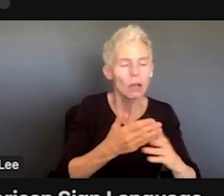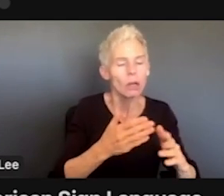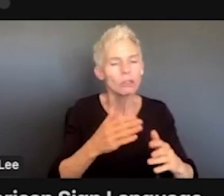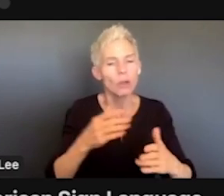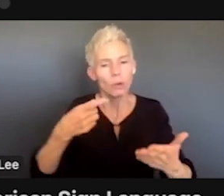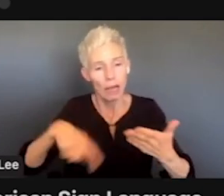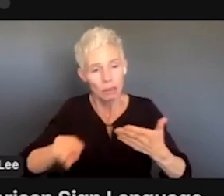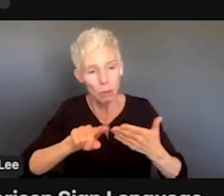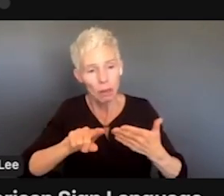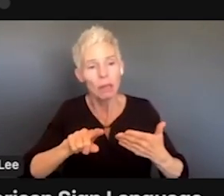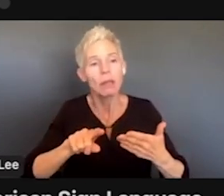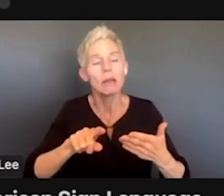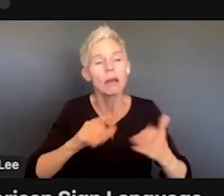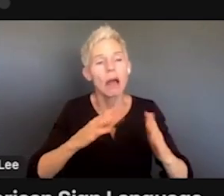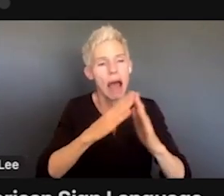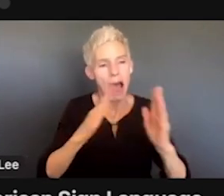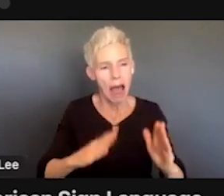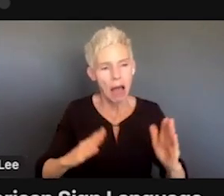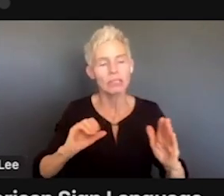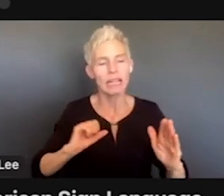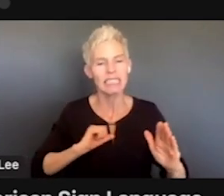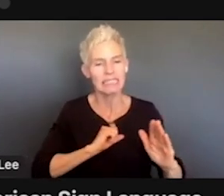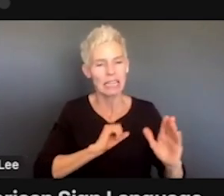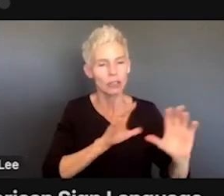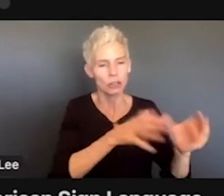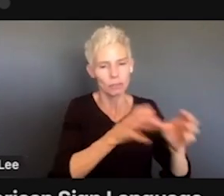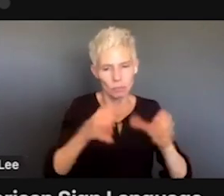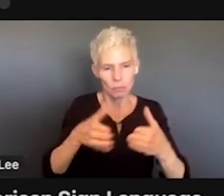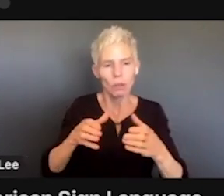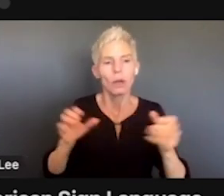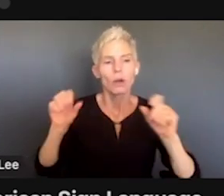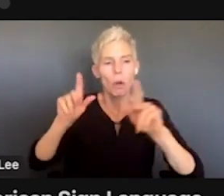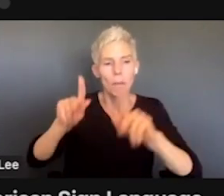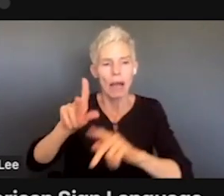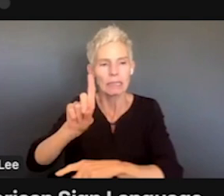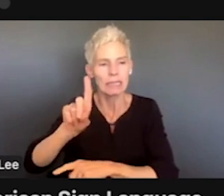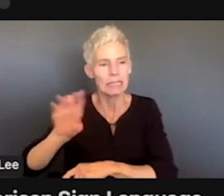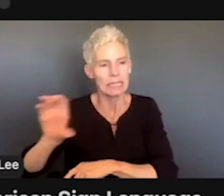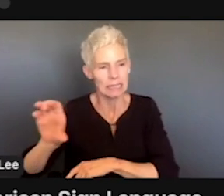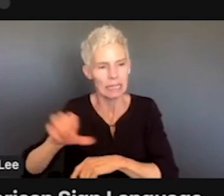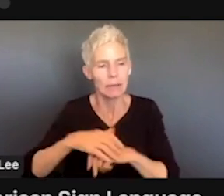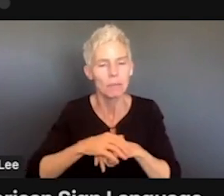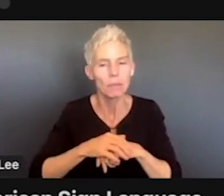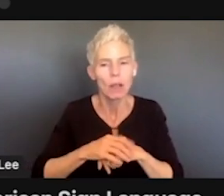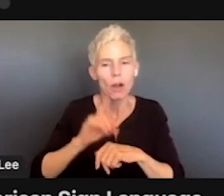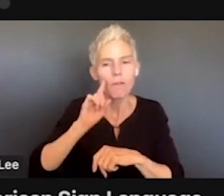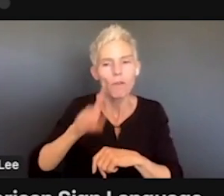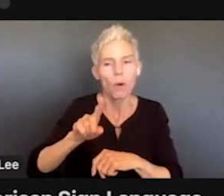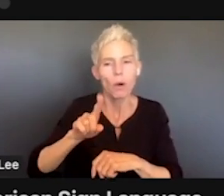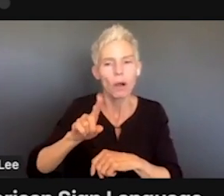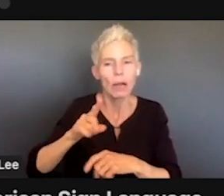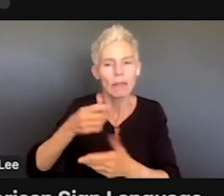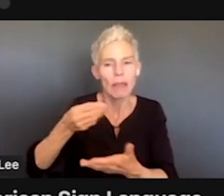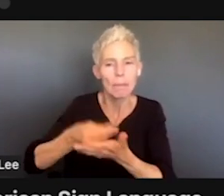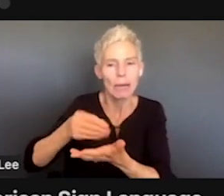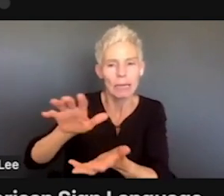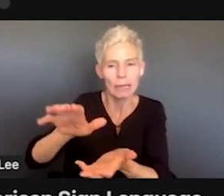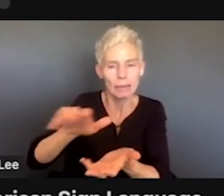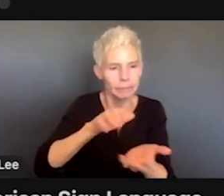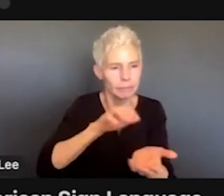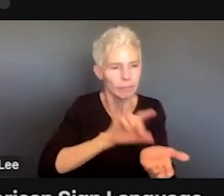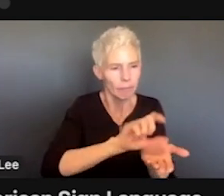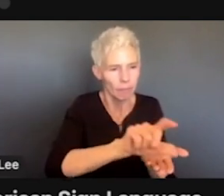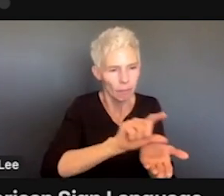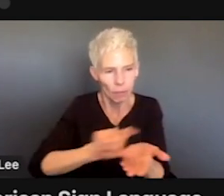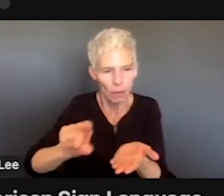DC. Onto appropriations, HHS Secretary Kennedy has begun making the rounds